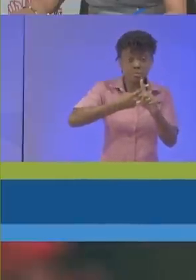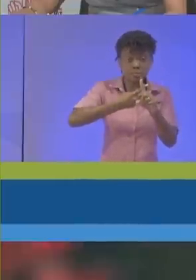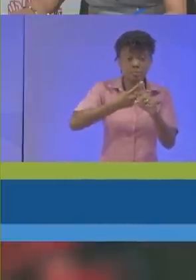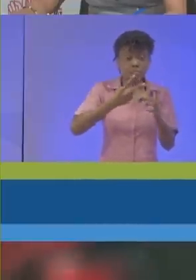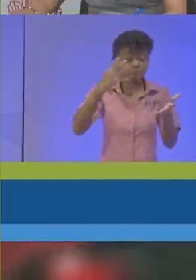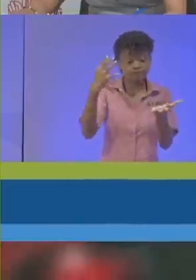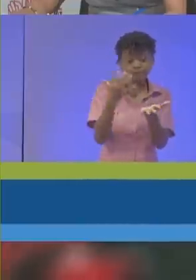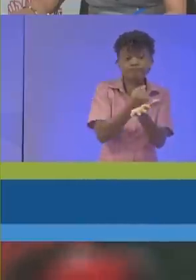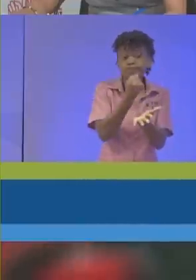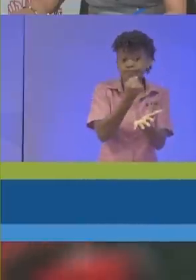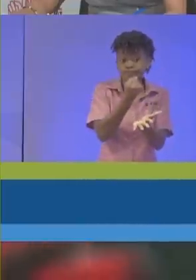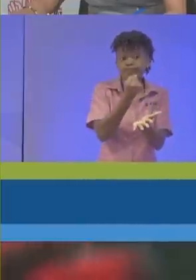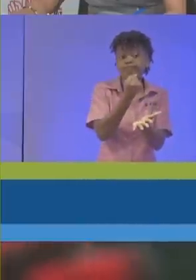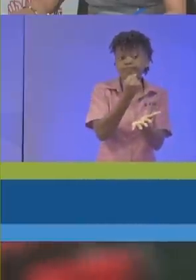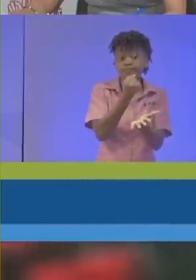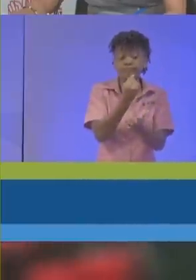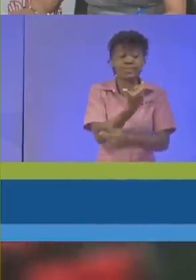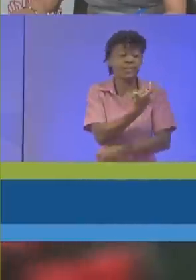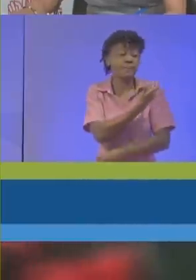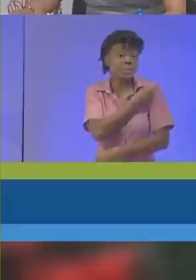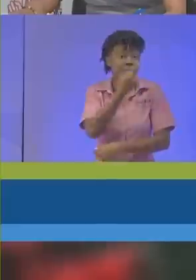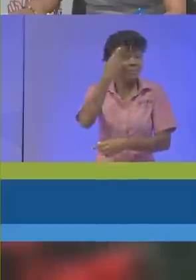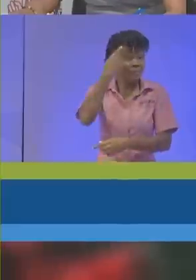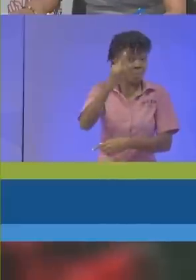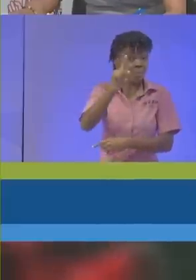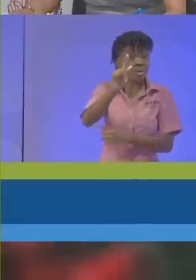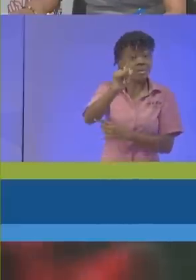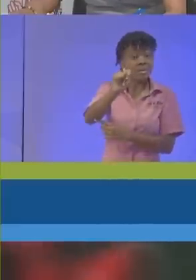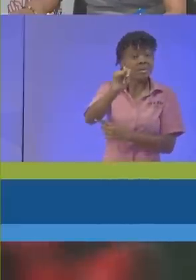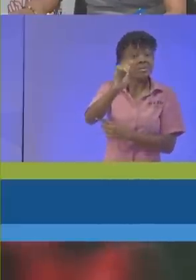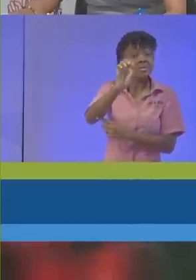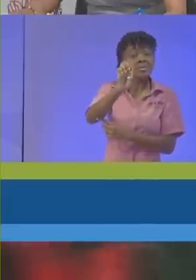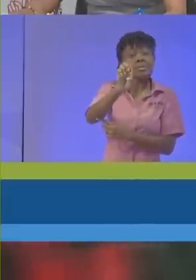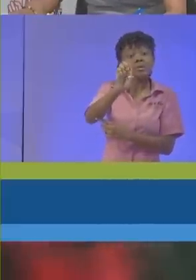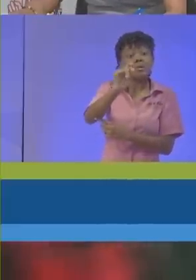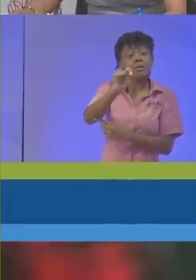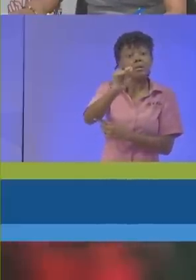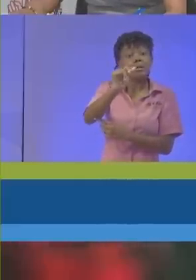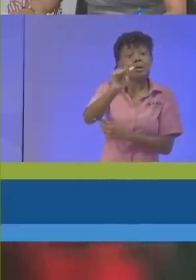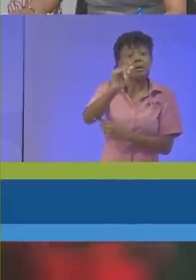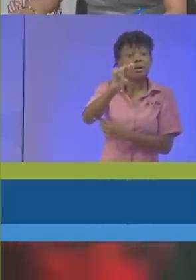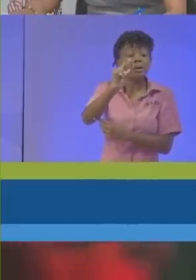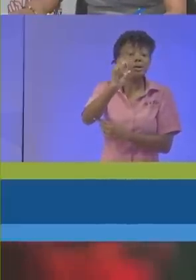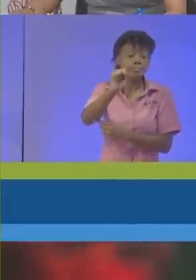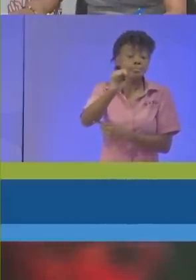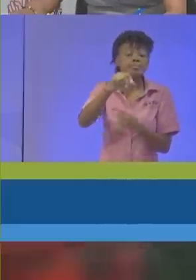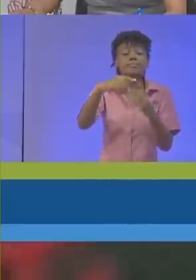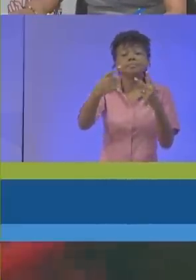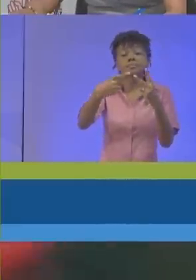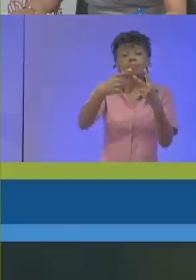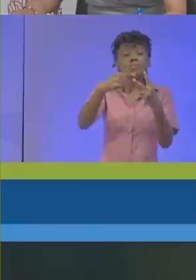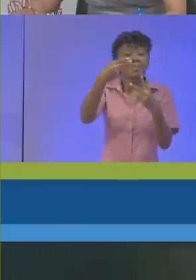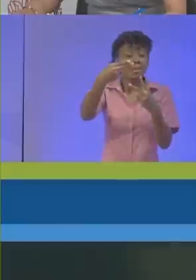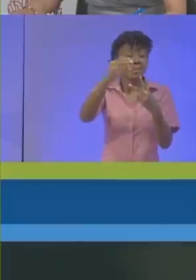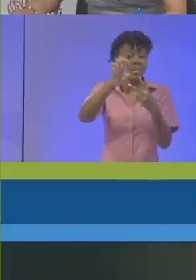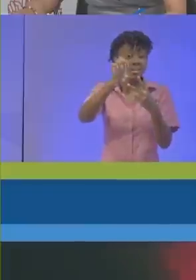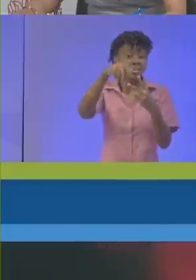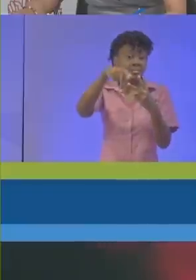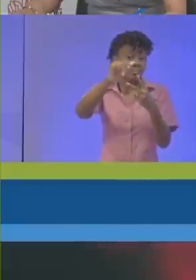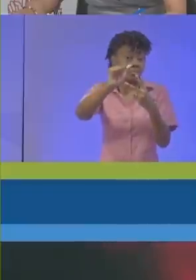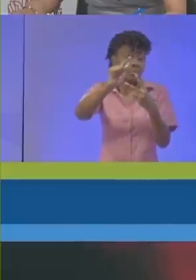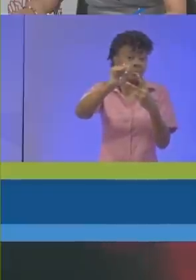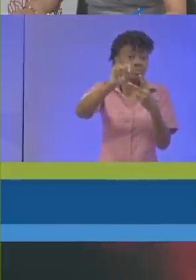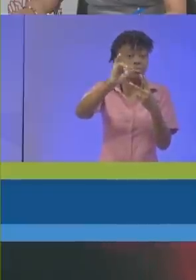diphtheria, pertussis, tetanus, hepatitis B, hib influenza, a pneumococcal vaccine, and then a